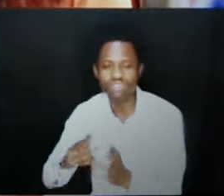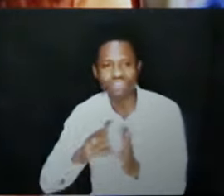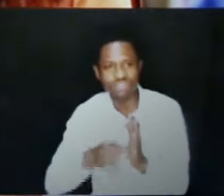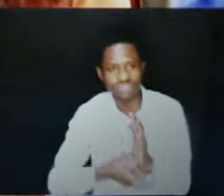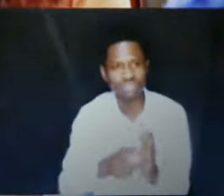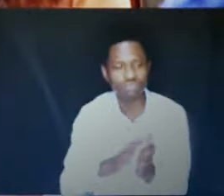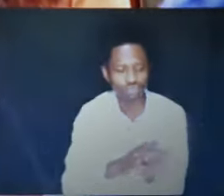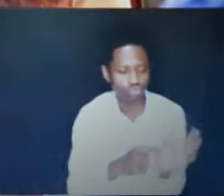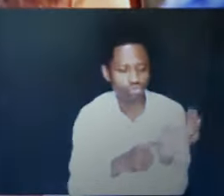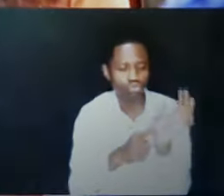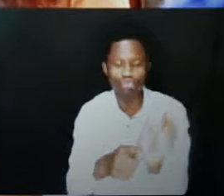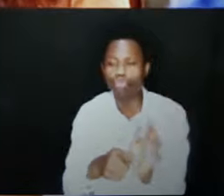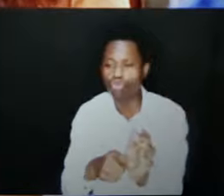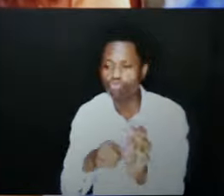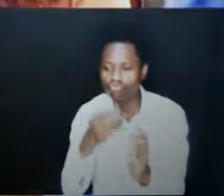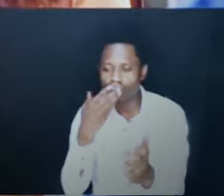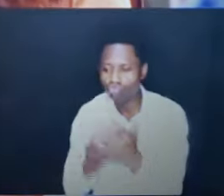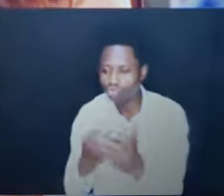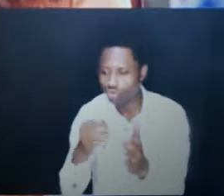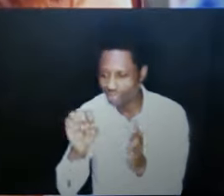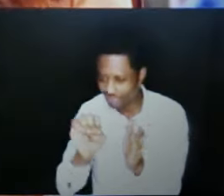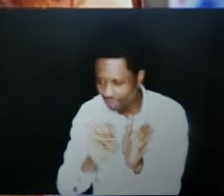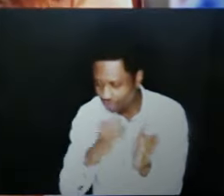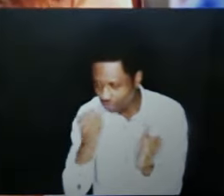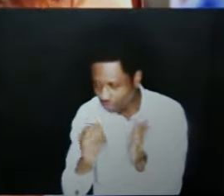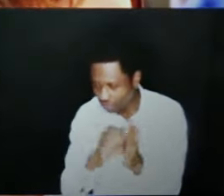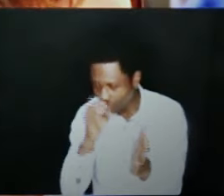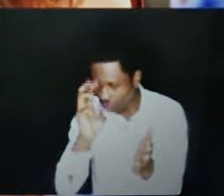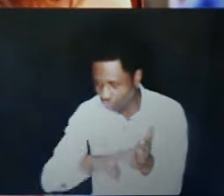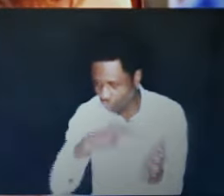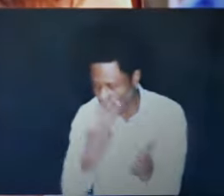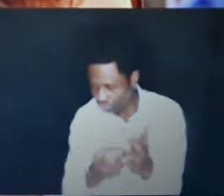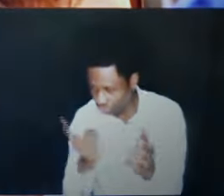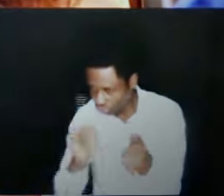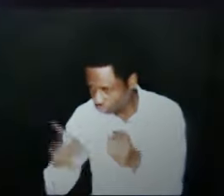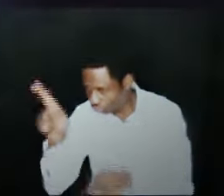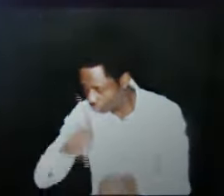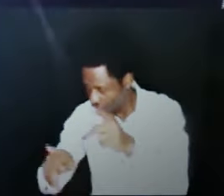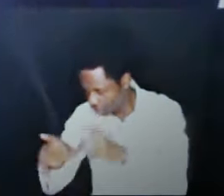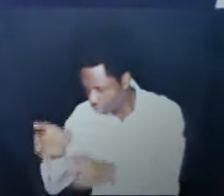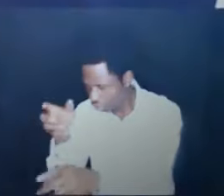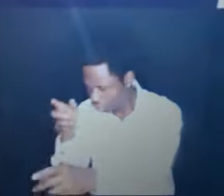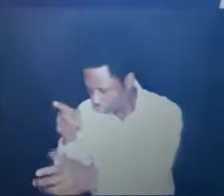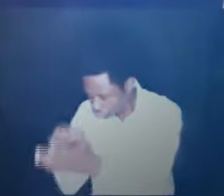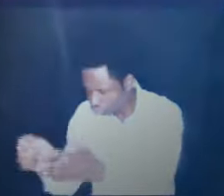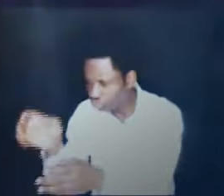of what you believe. Now, James